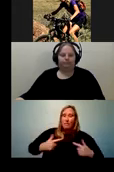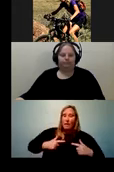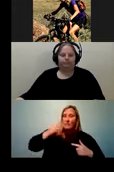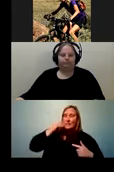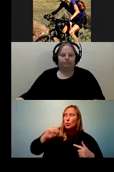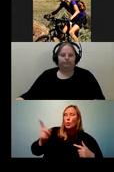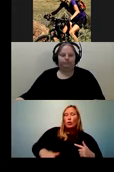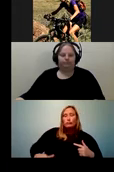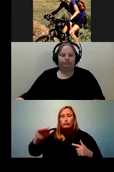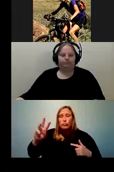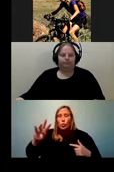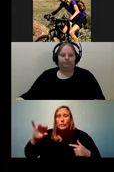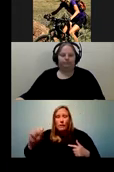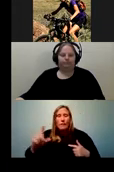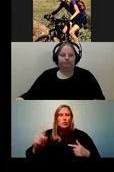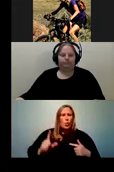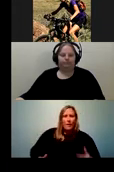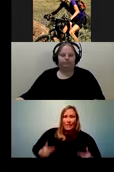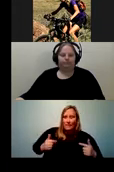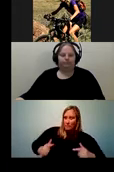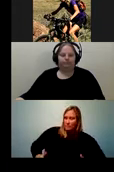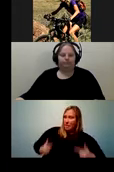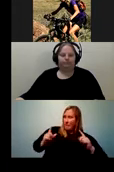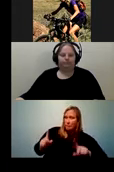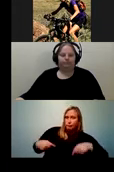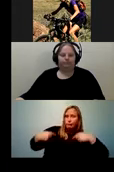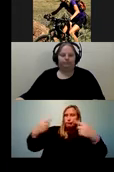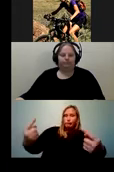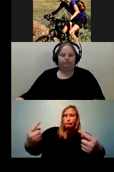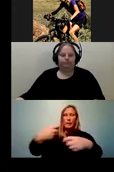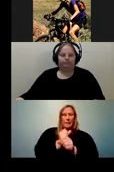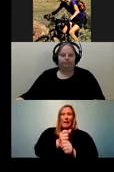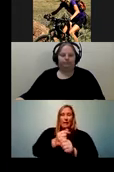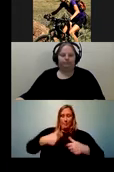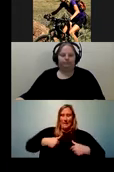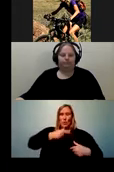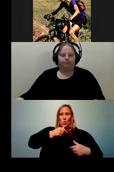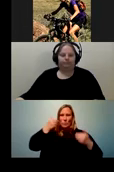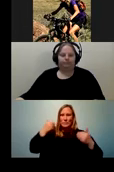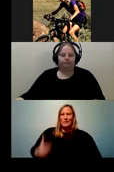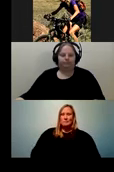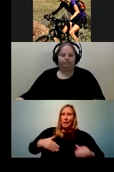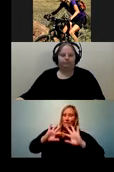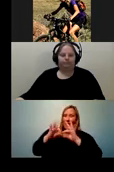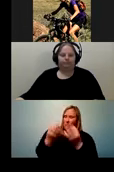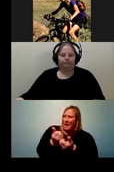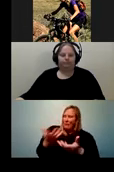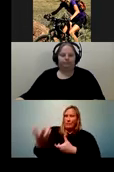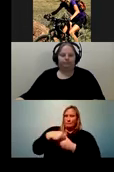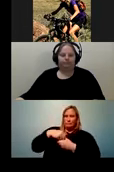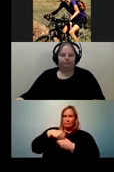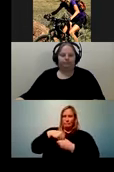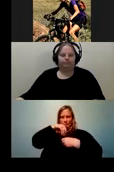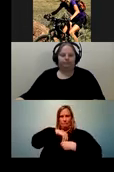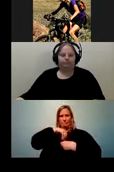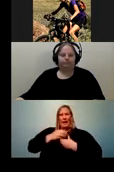in Wisconsin, where I've lived through my life, all of the things that make me, my family, everything else, I bring that to my